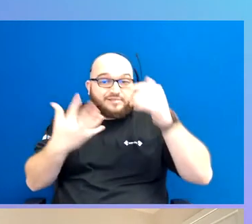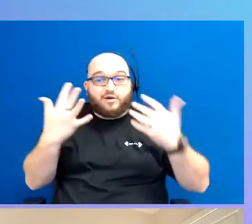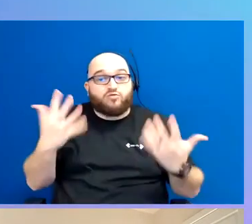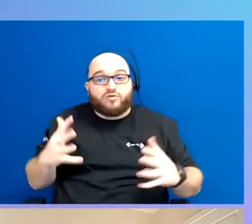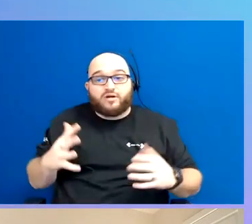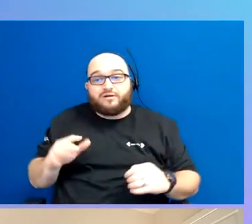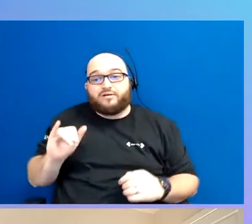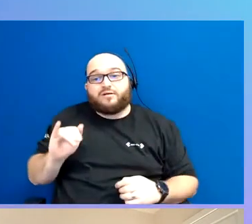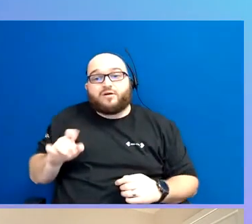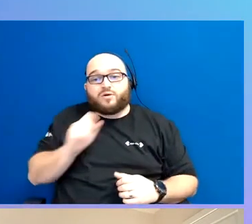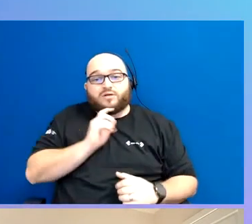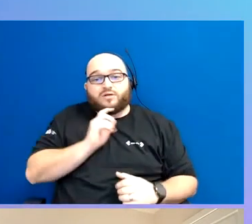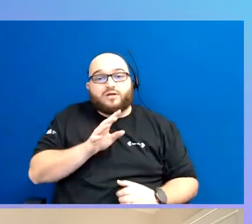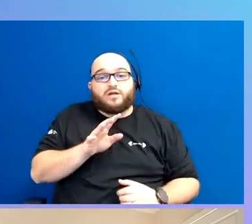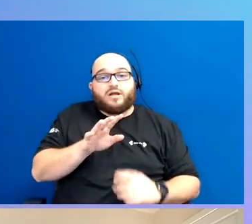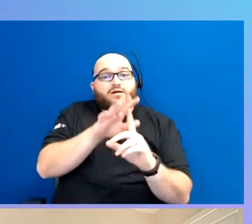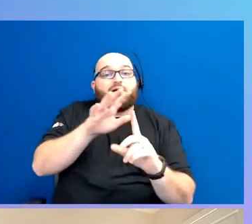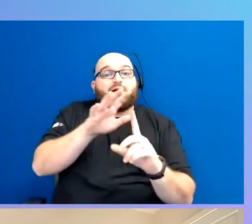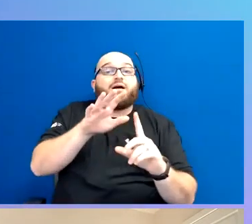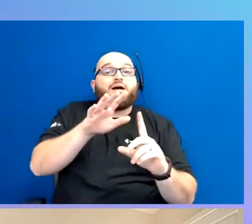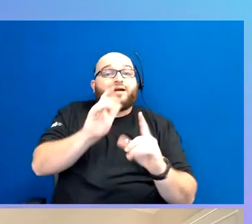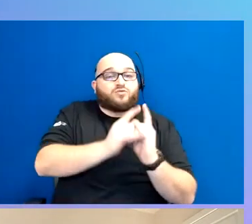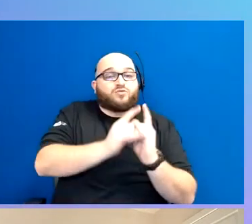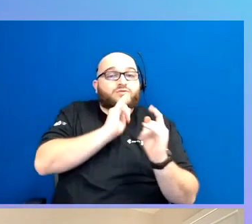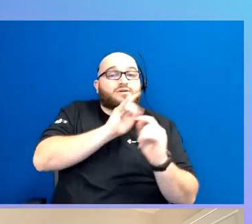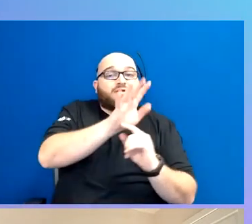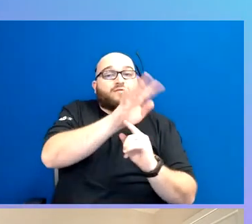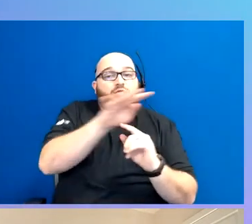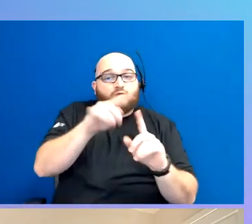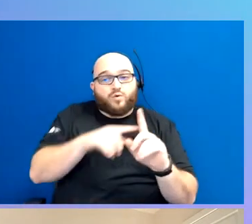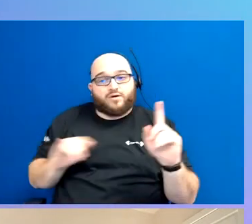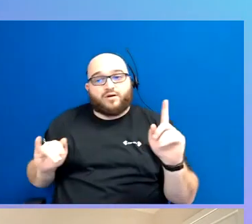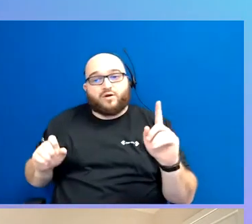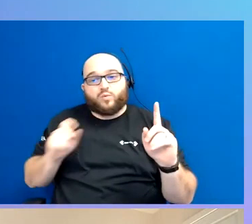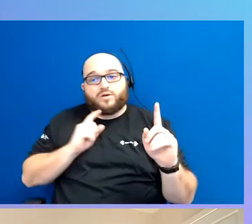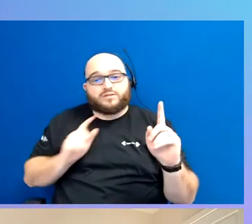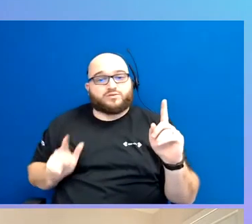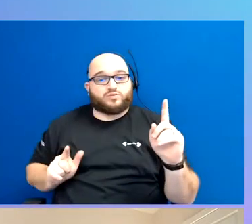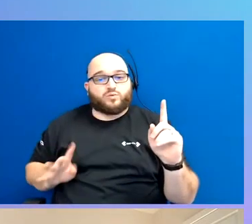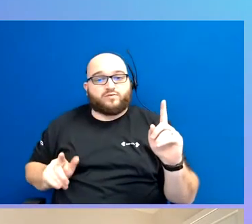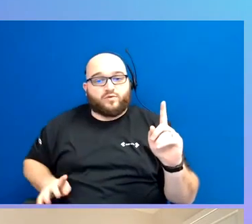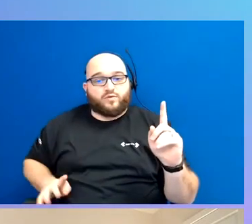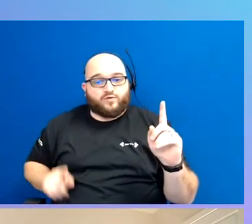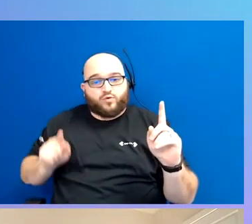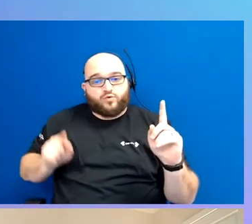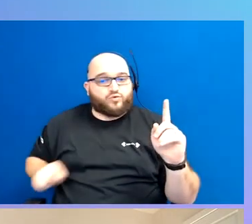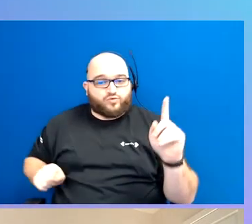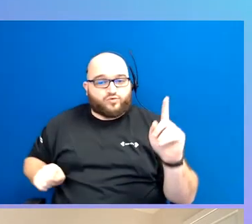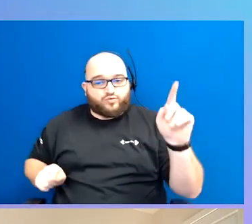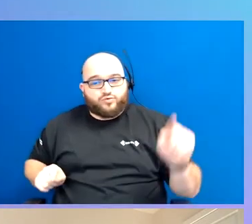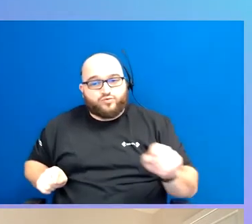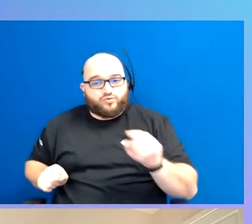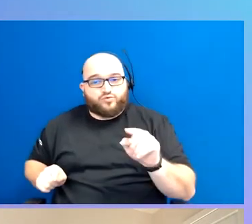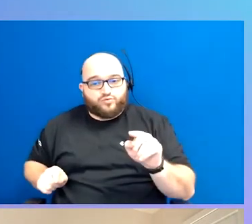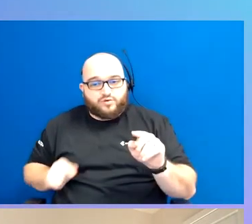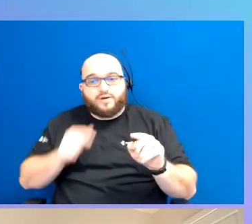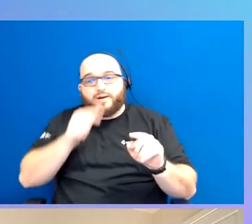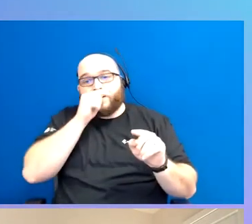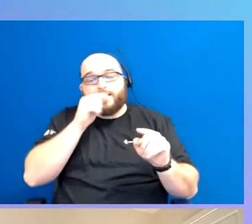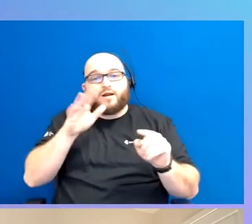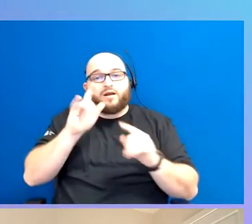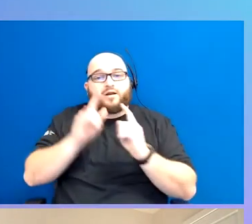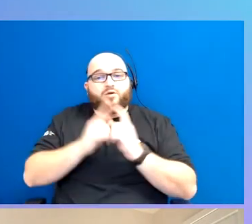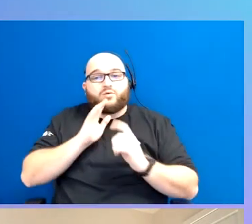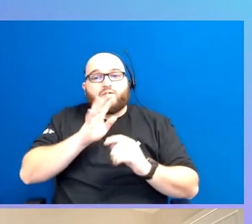recommends 44 by 44 points. The WCAG says 44 by 44 CSS pixels, and Android recommends